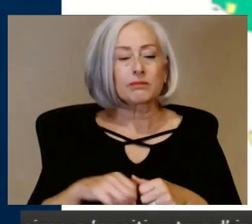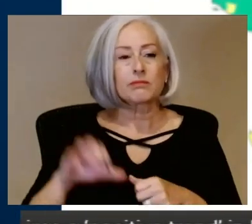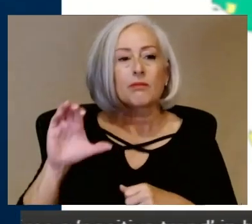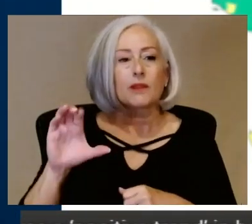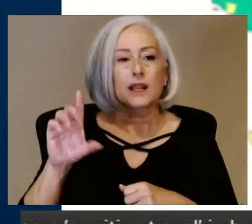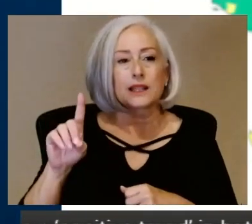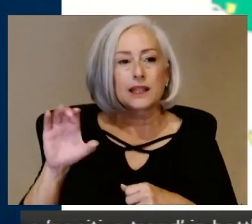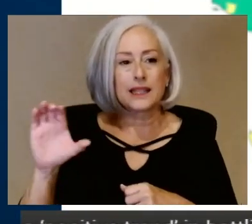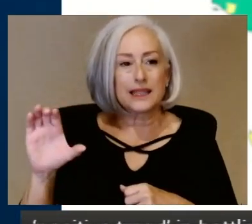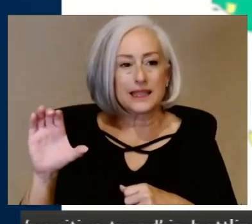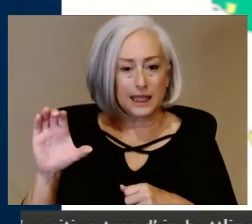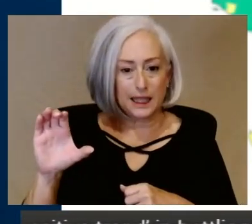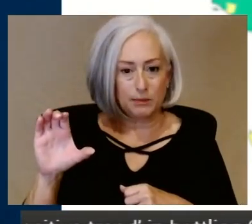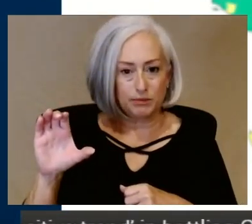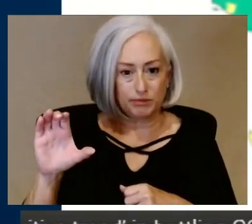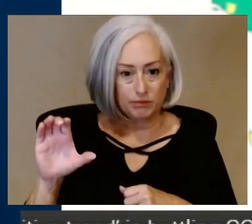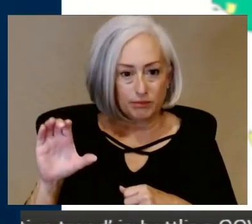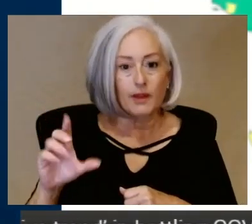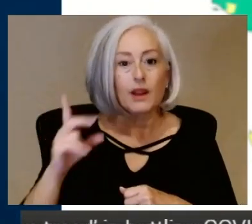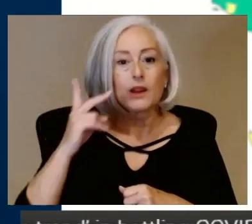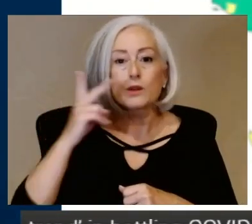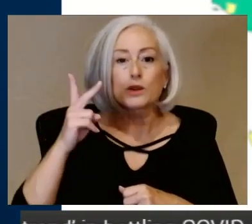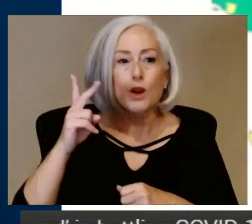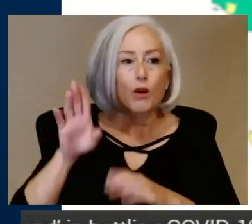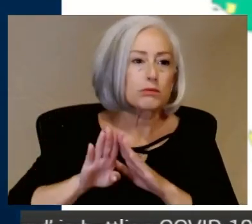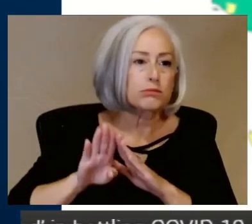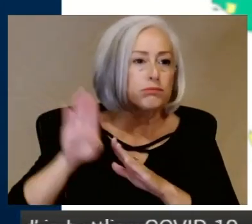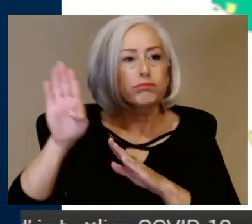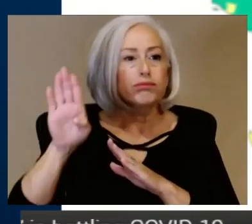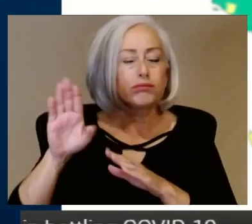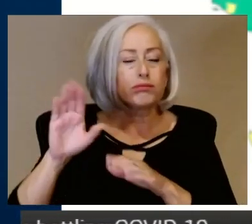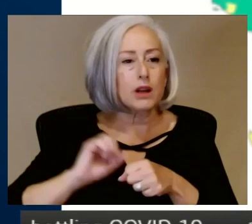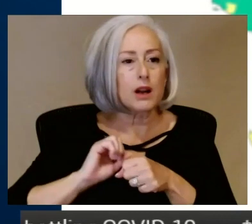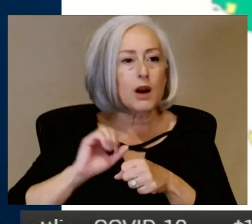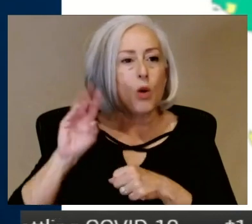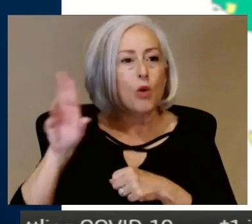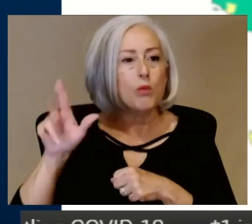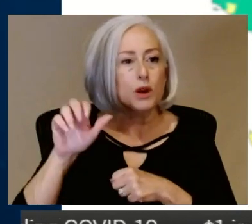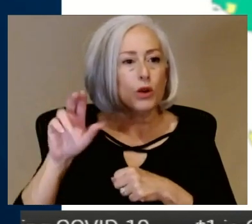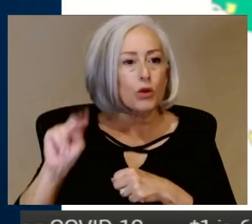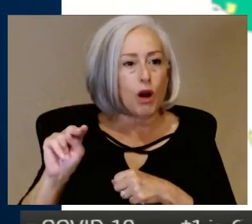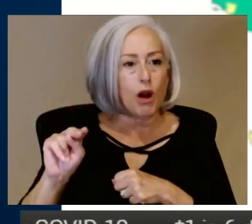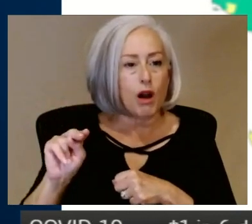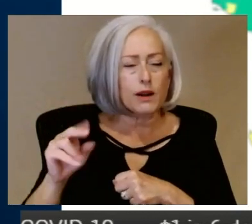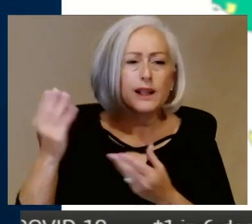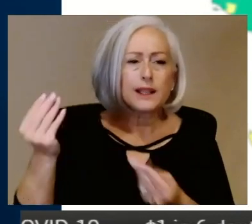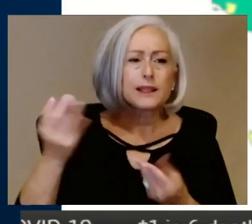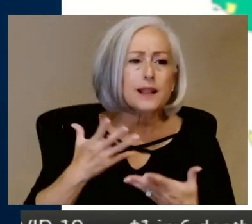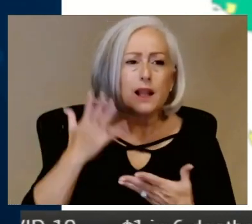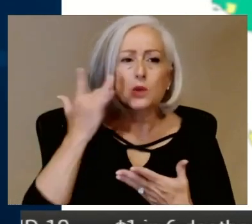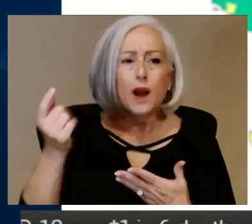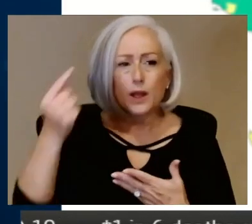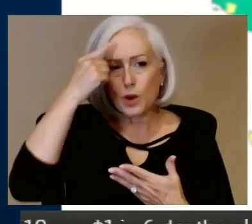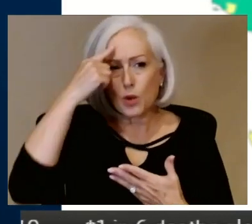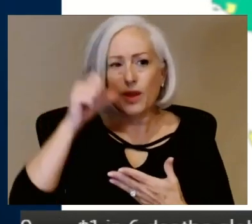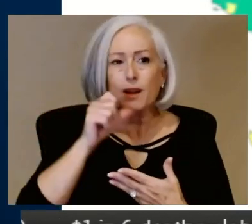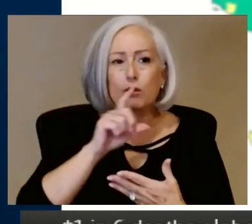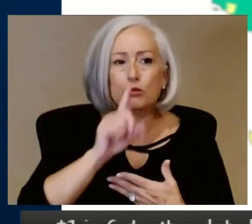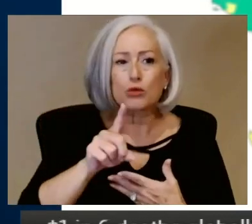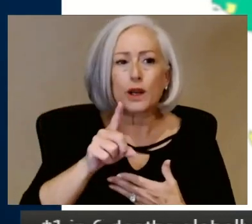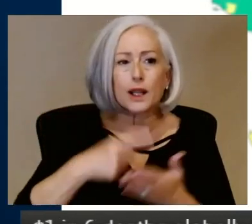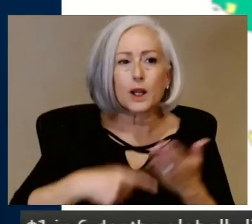the peak of the Omicron wave. So talk to us about the map and why you say it doesn't necessarily portray what's actually happening. What do you mean by